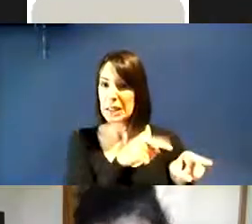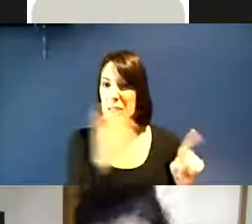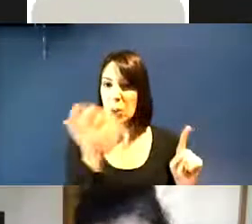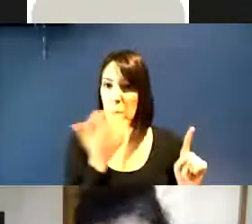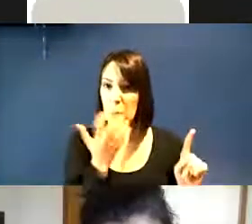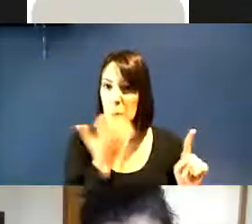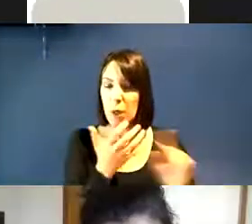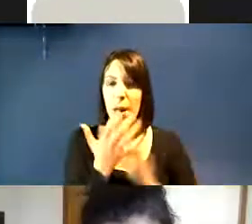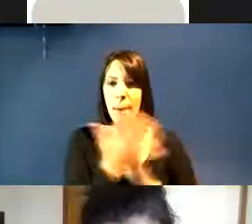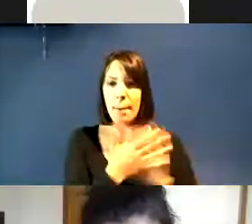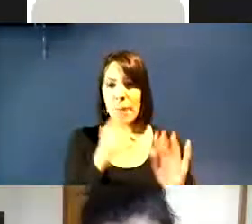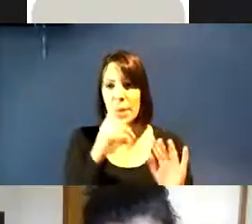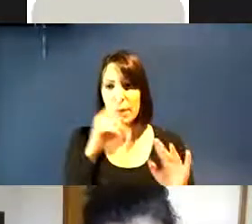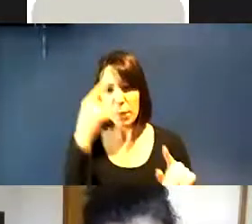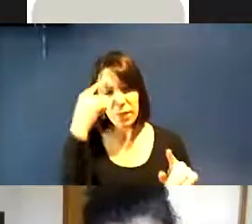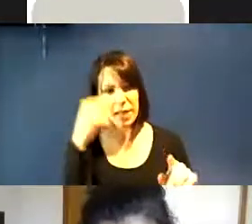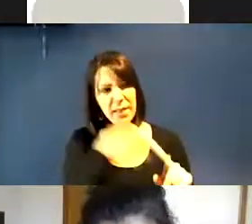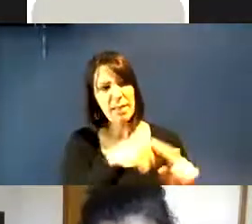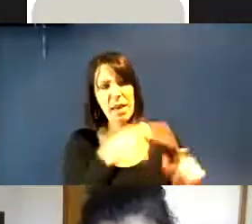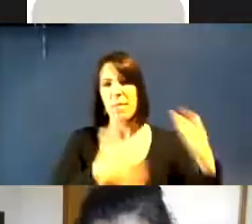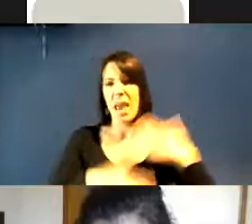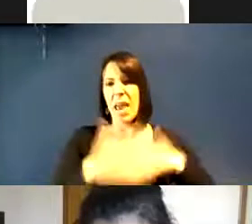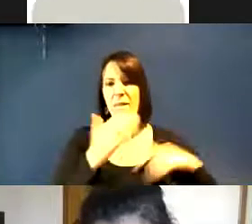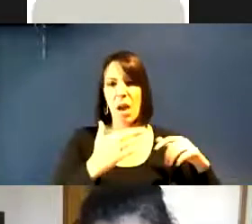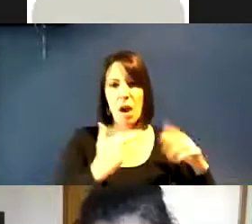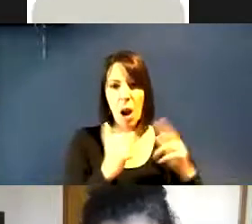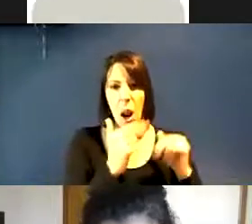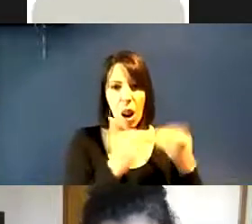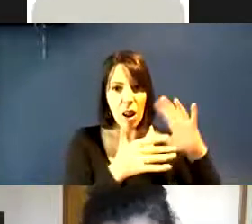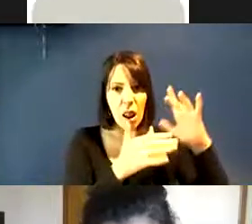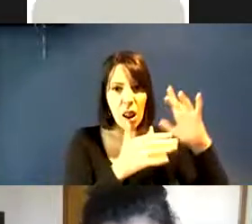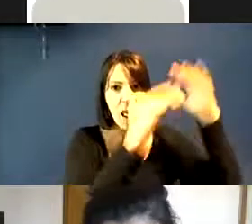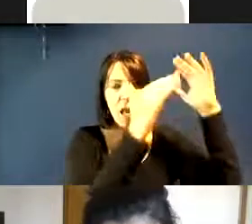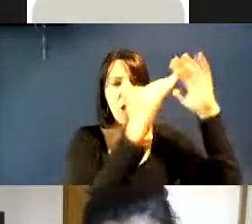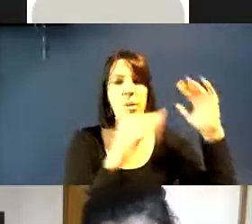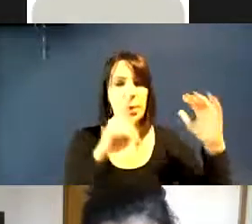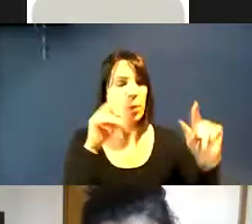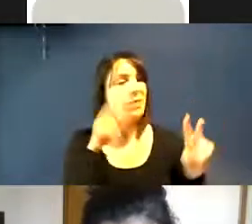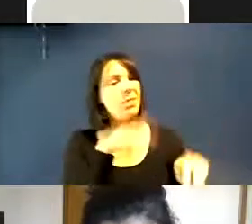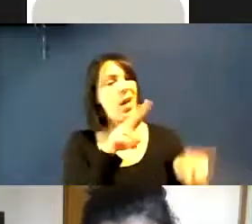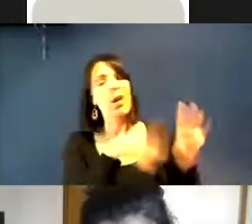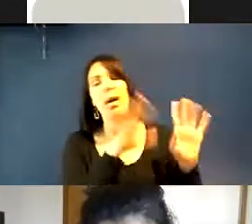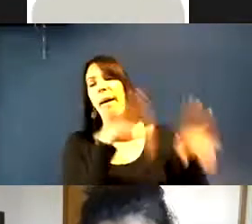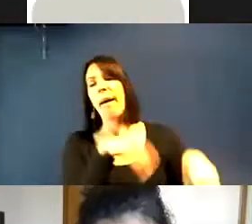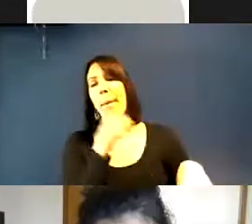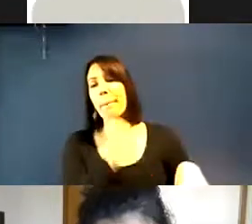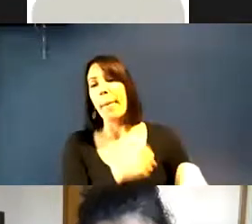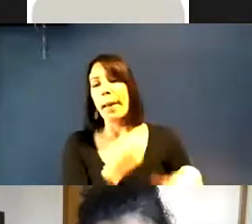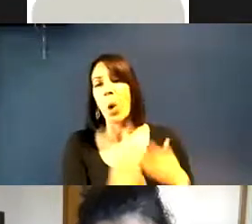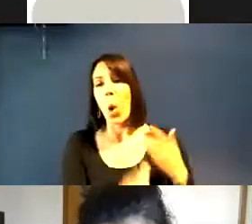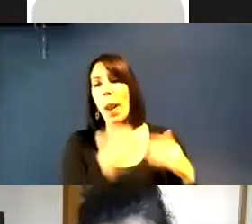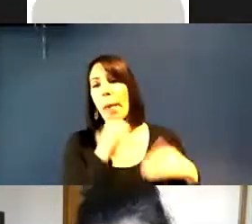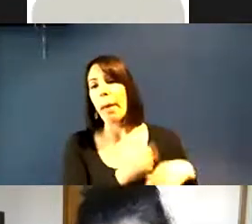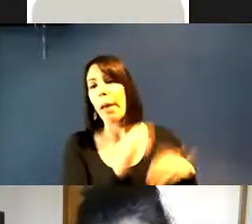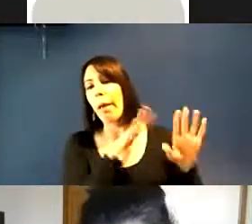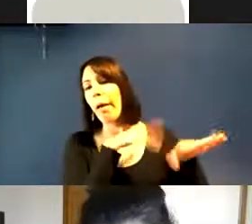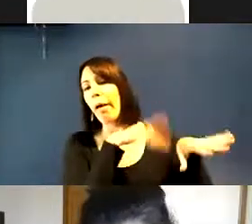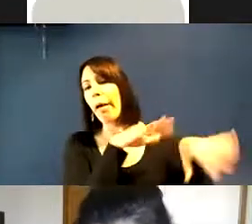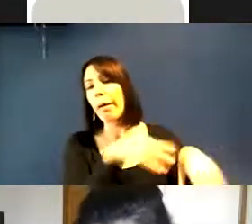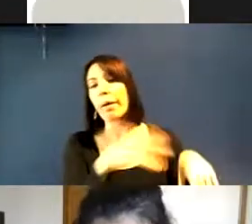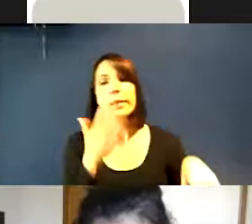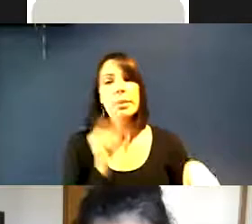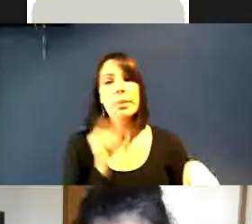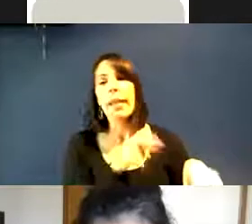men's behavior just on the grounds that they are men, and in some way their behavior is seen as